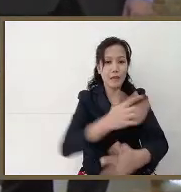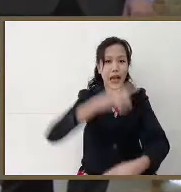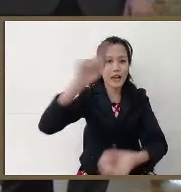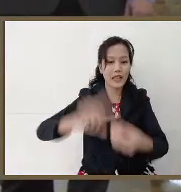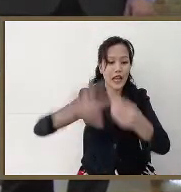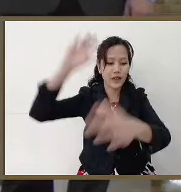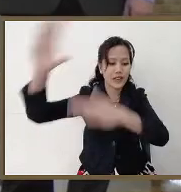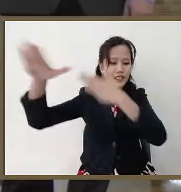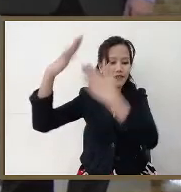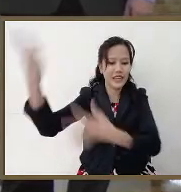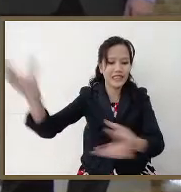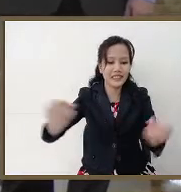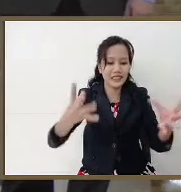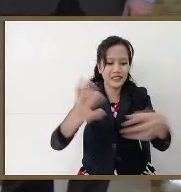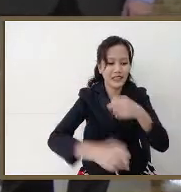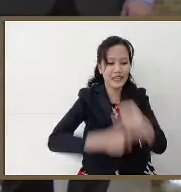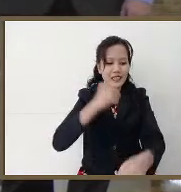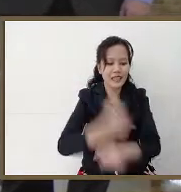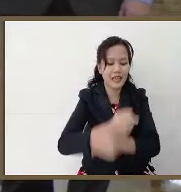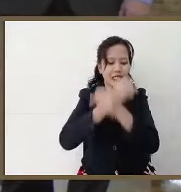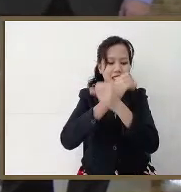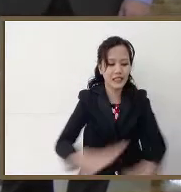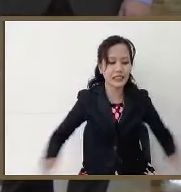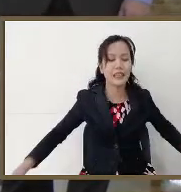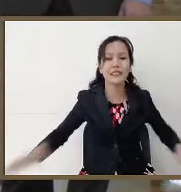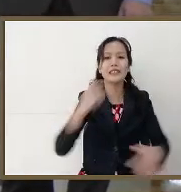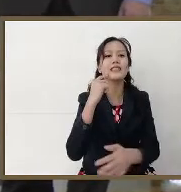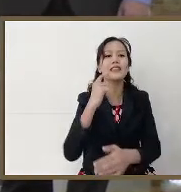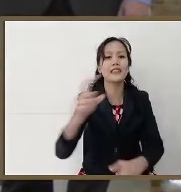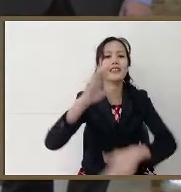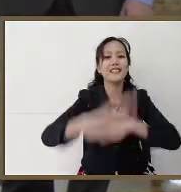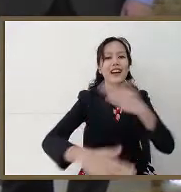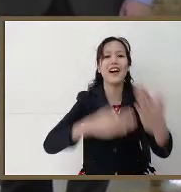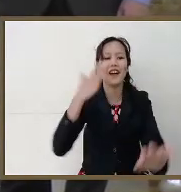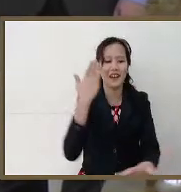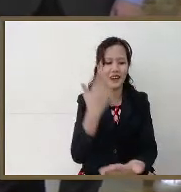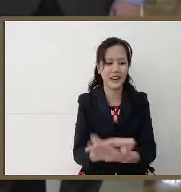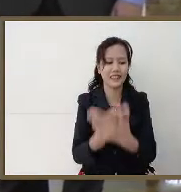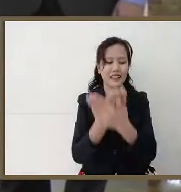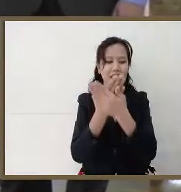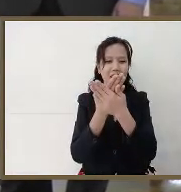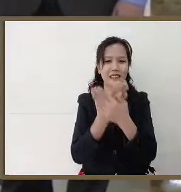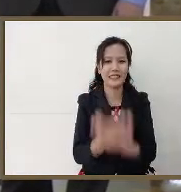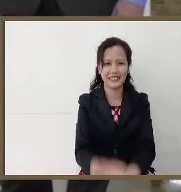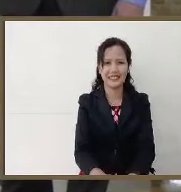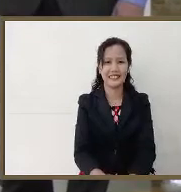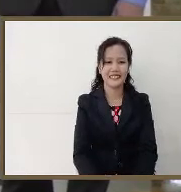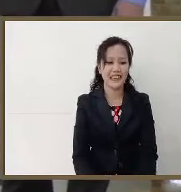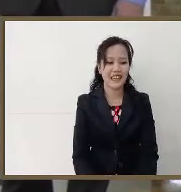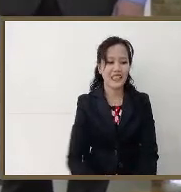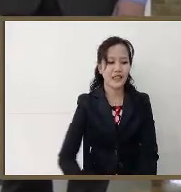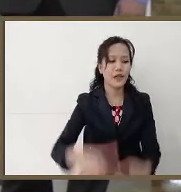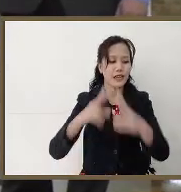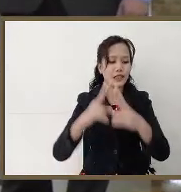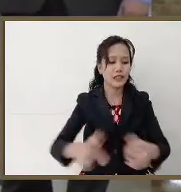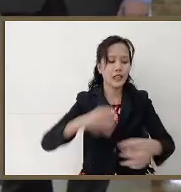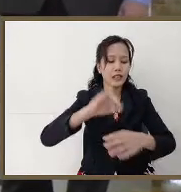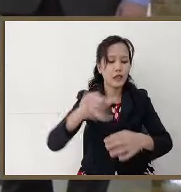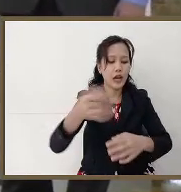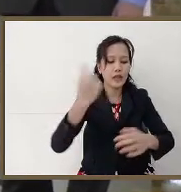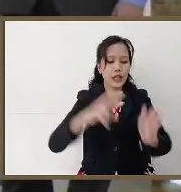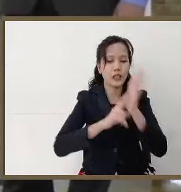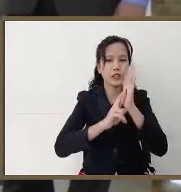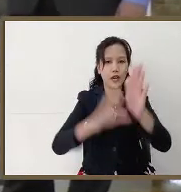sing about heaven for a million years and still I could never tell it all. Even John